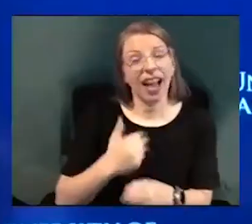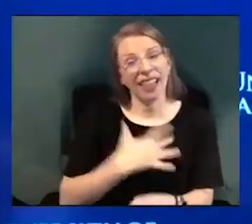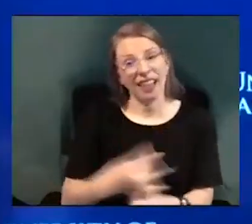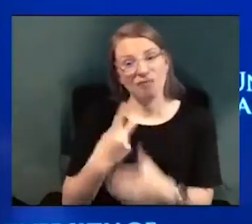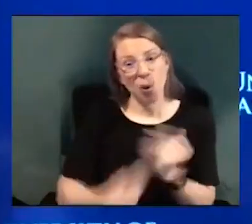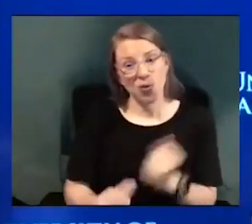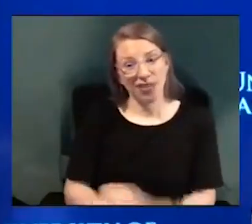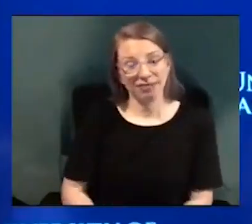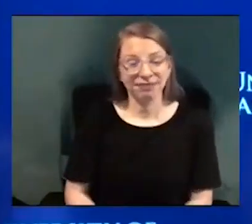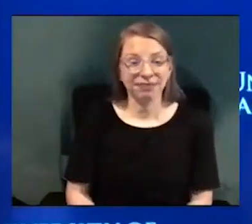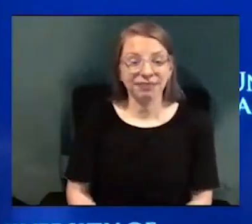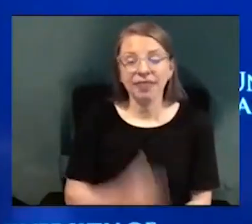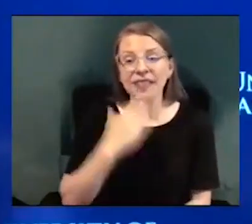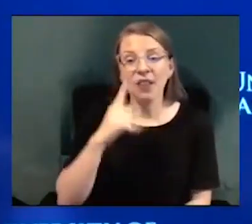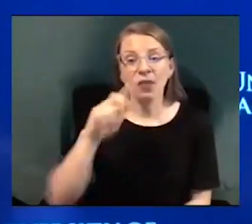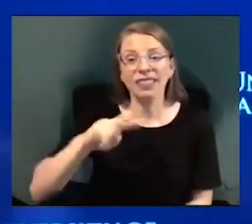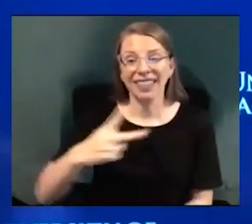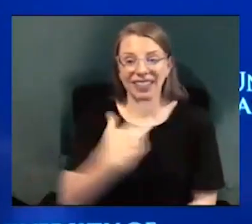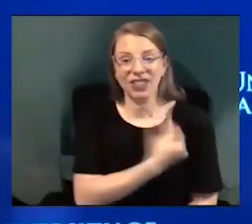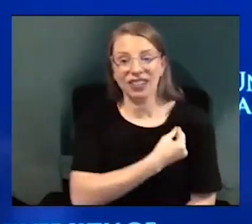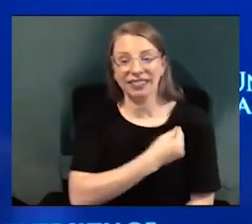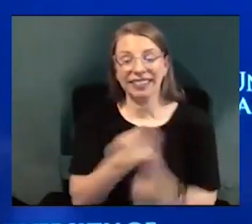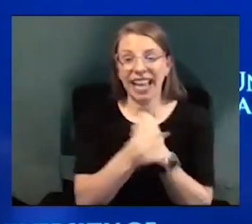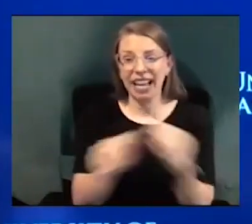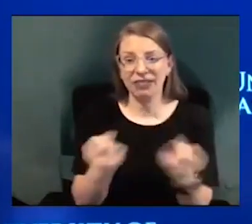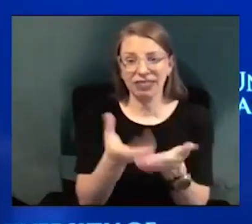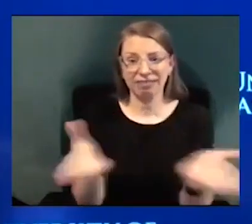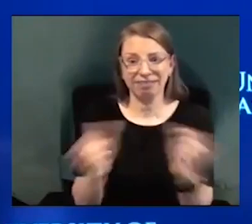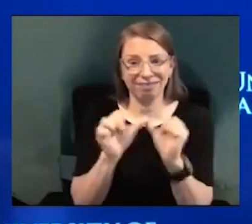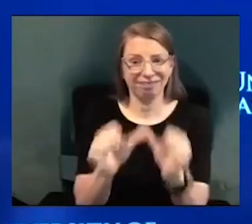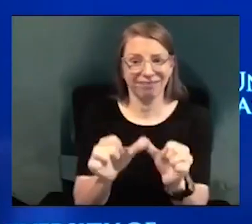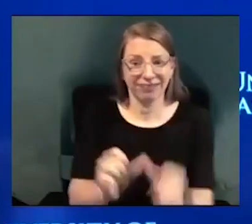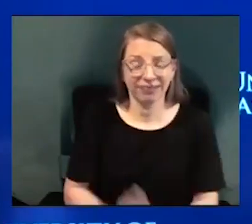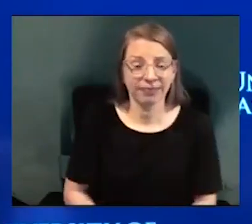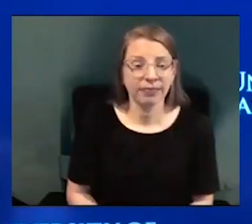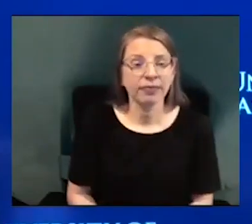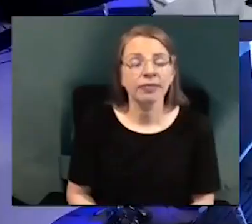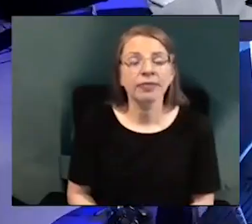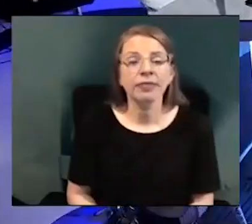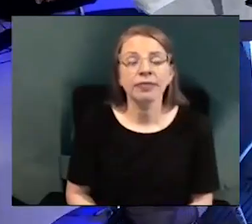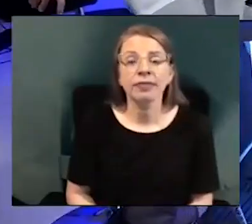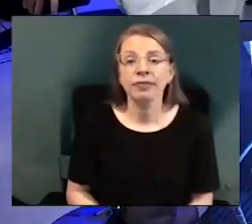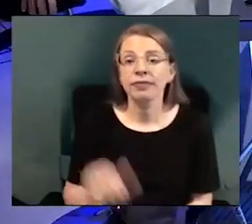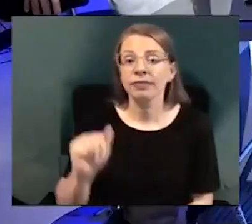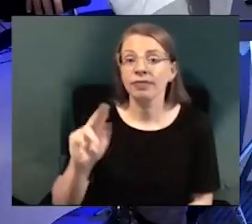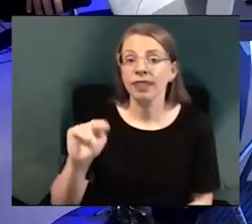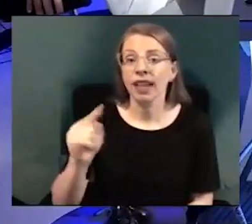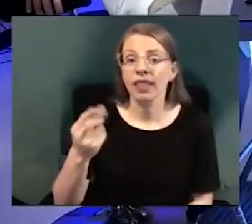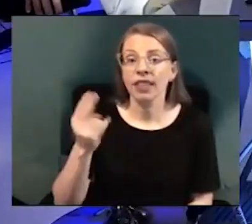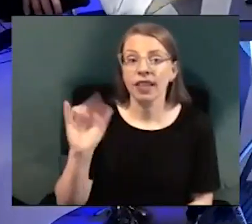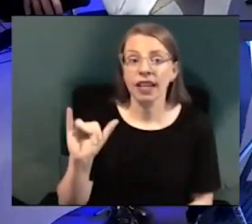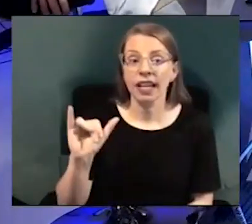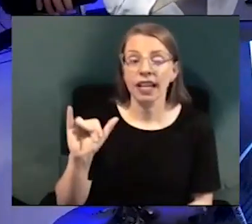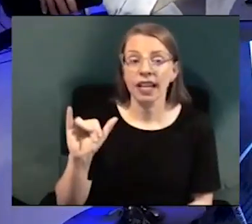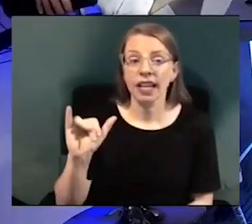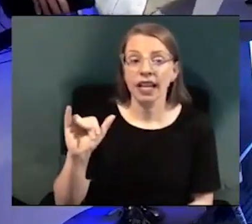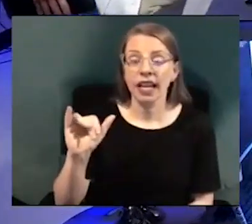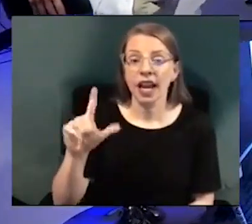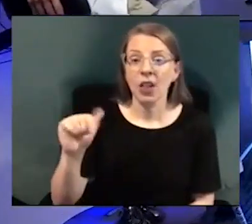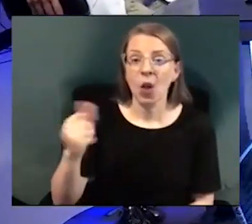shot. Good luck. Stay safe out there. I think we can get Anthony and Logan to edit out the MIZ.